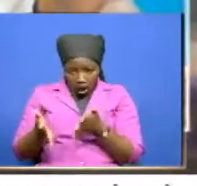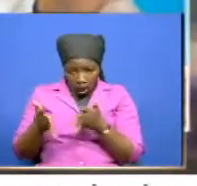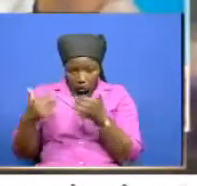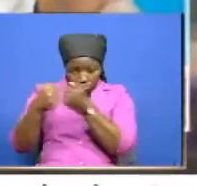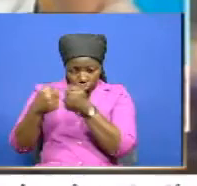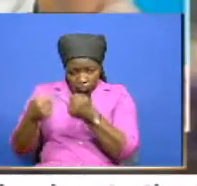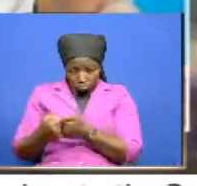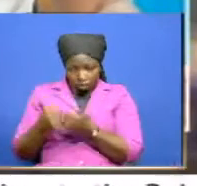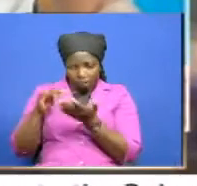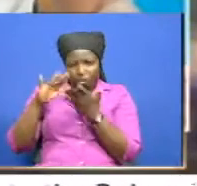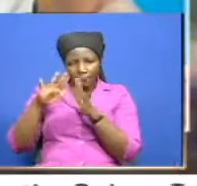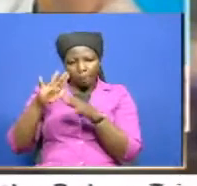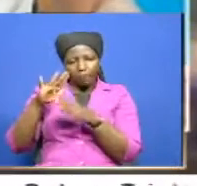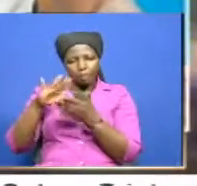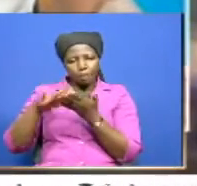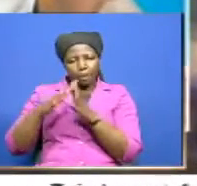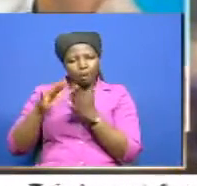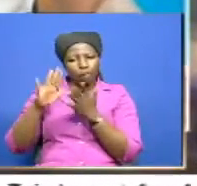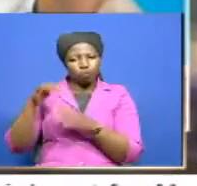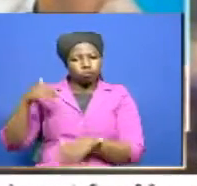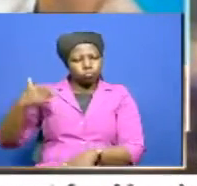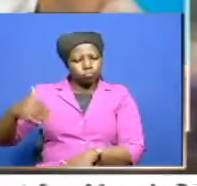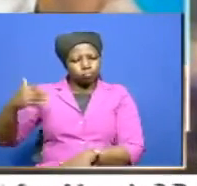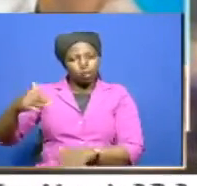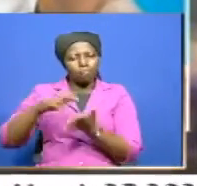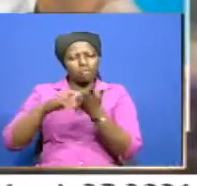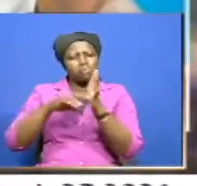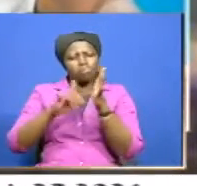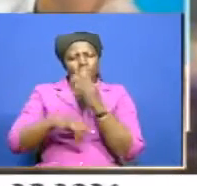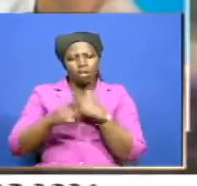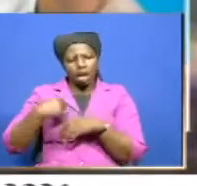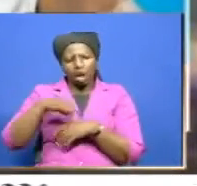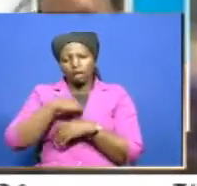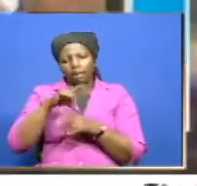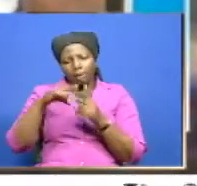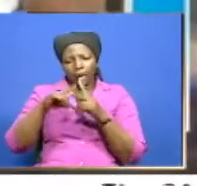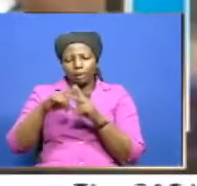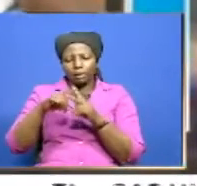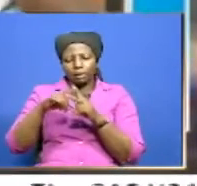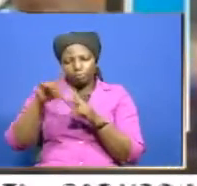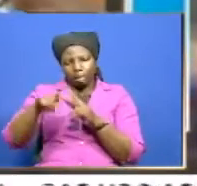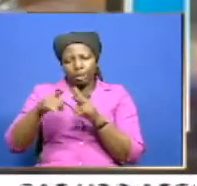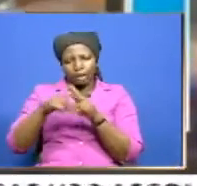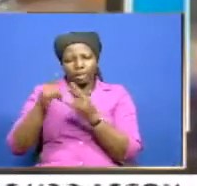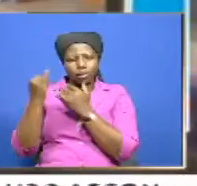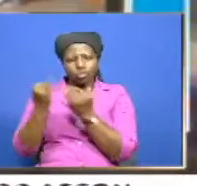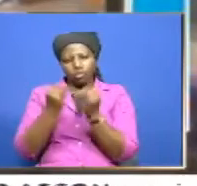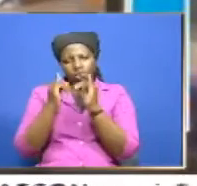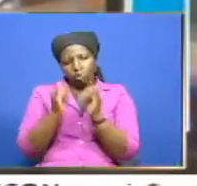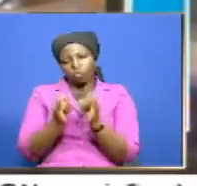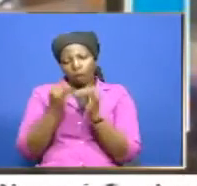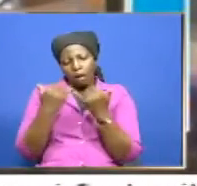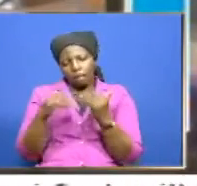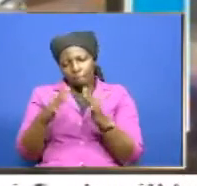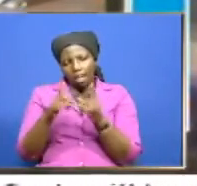are becoming more consistent, all right, it means that we have to start introducing new players and building our pool, our base of players for the women's to be